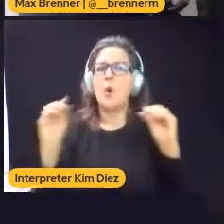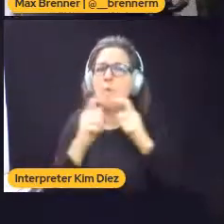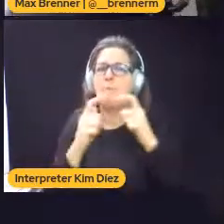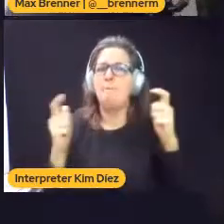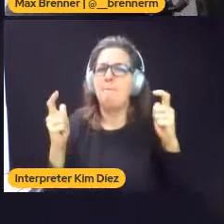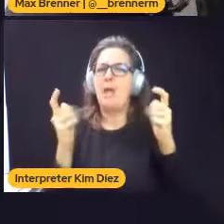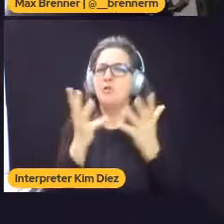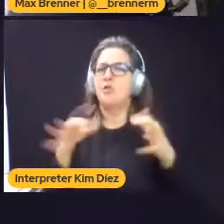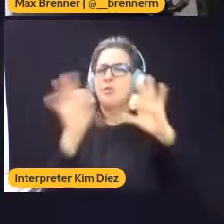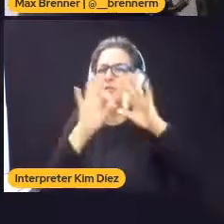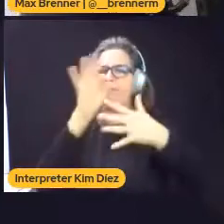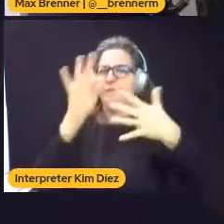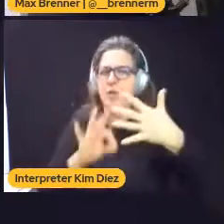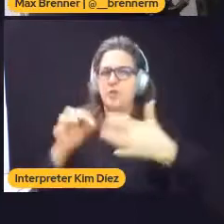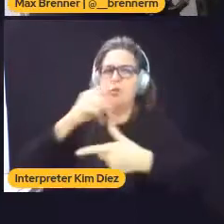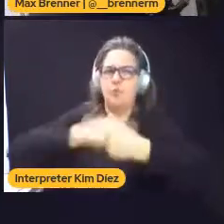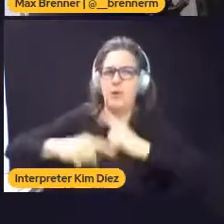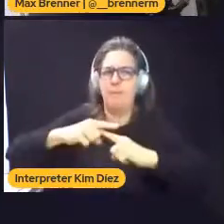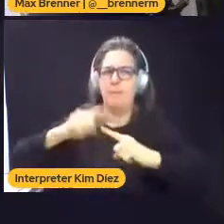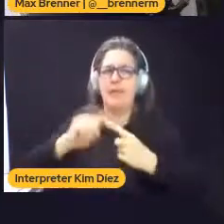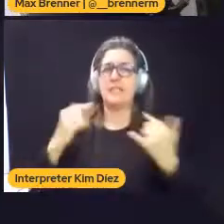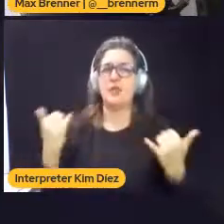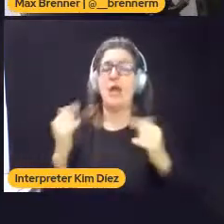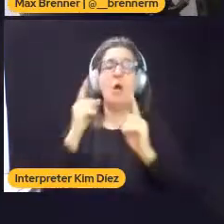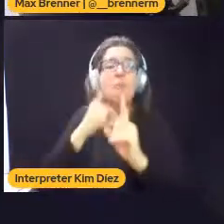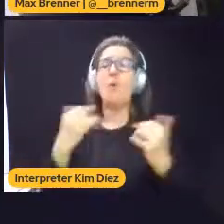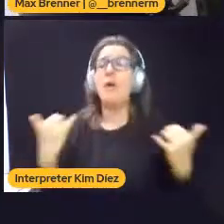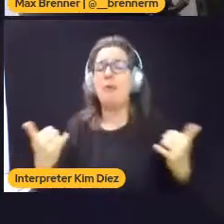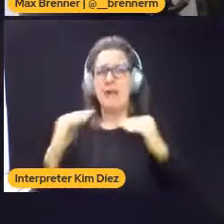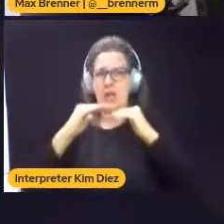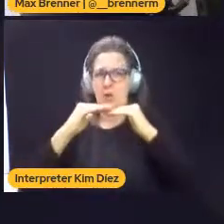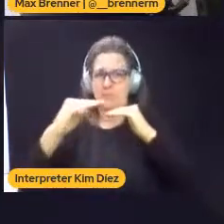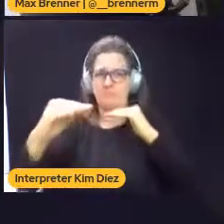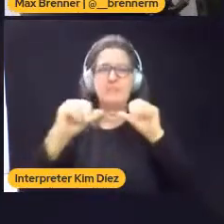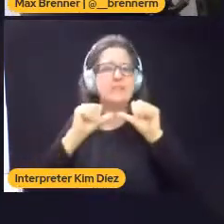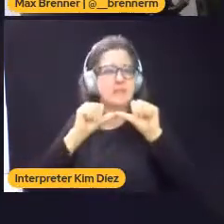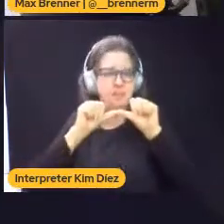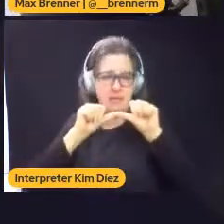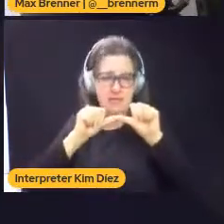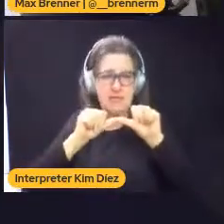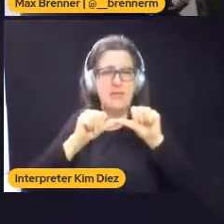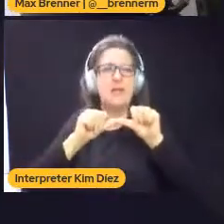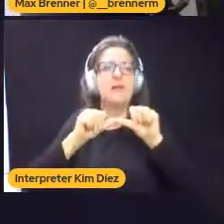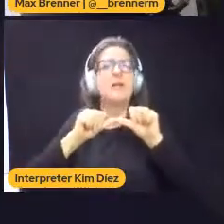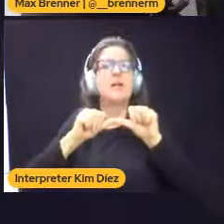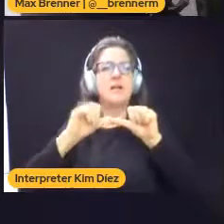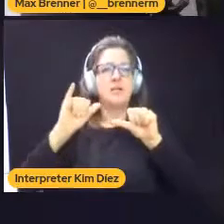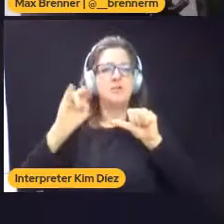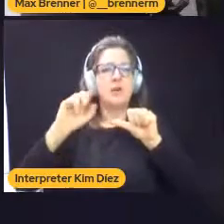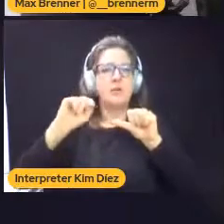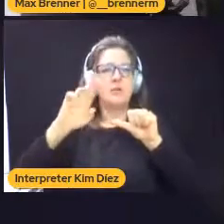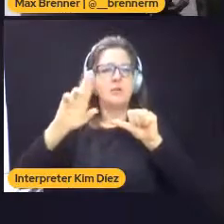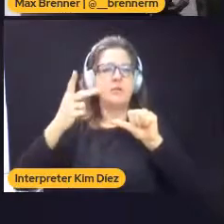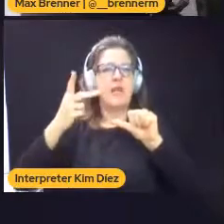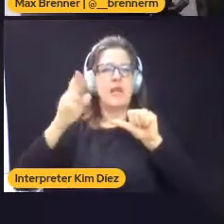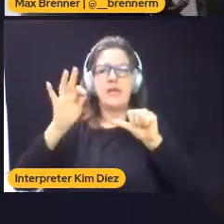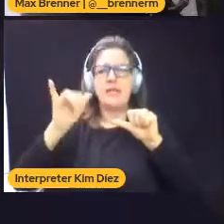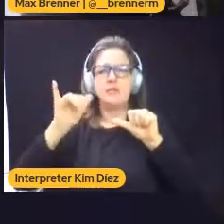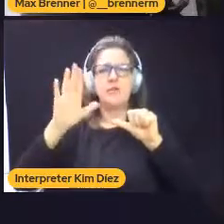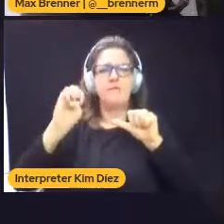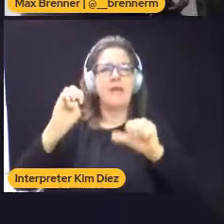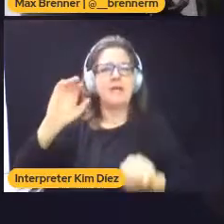till then. Right now, it's mainly about stability, so that the interfaces, the APIs will get stable, and also